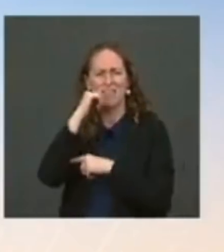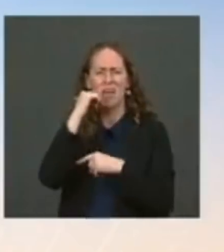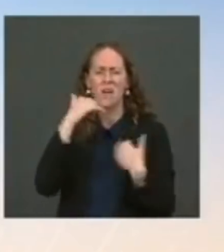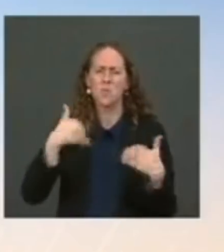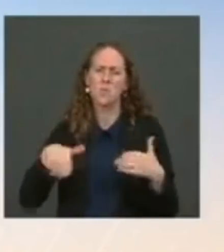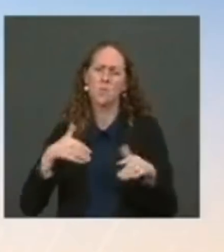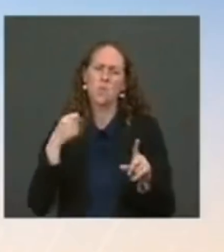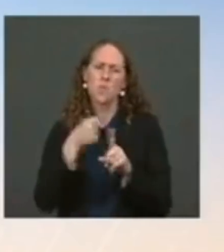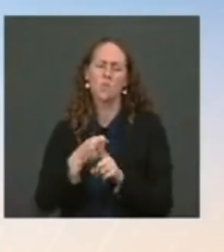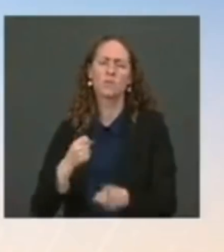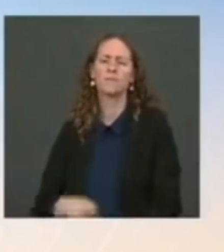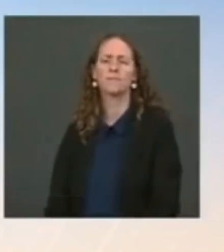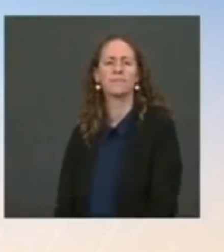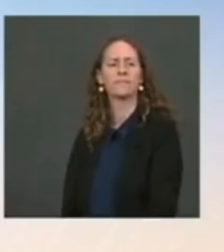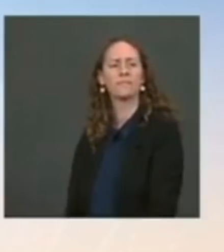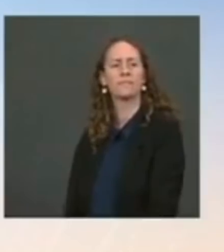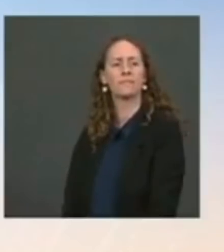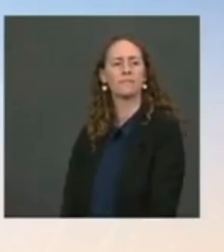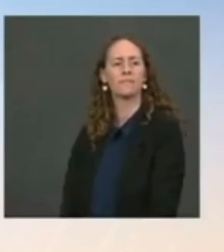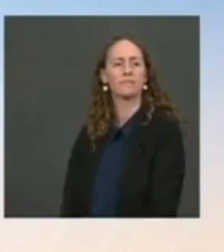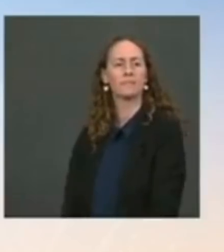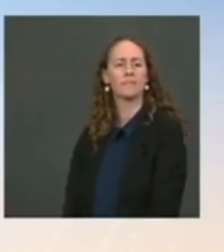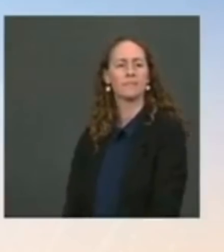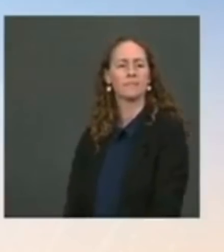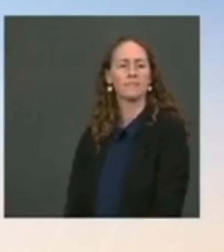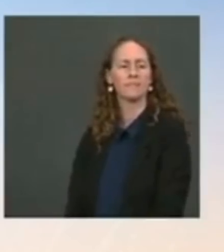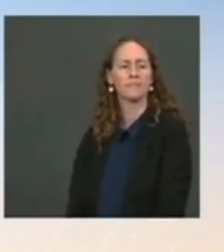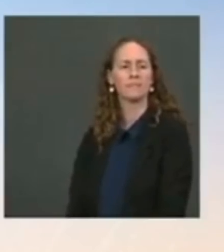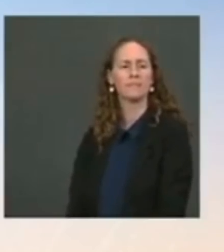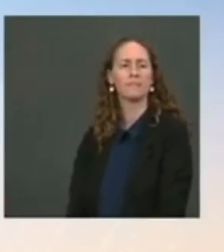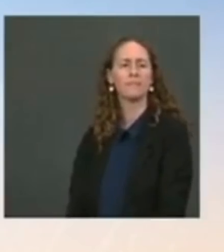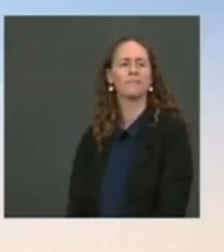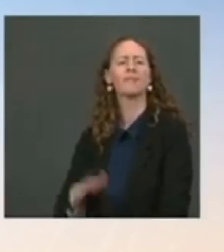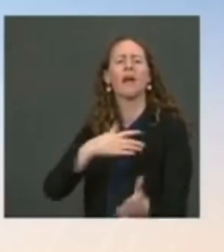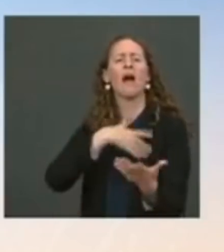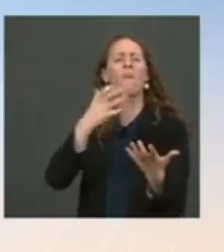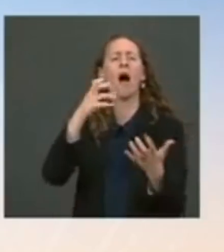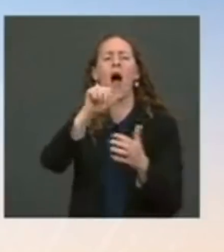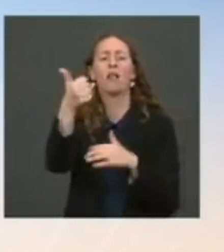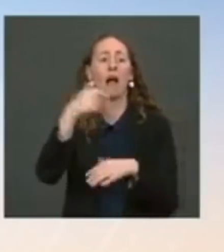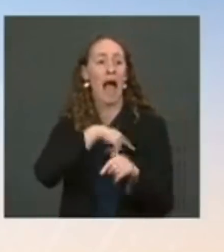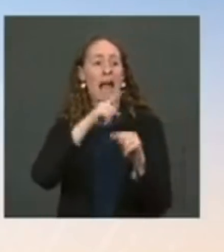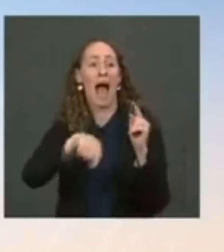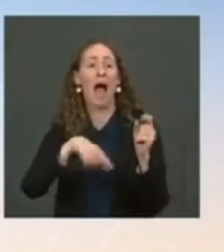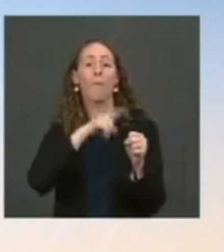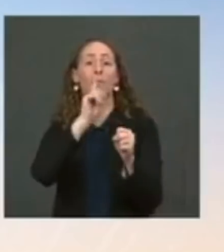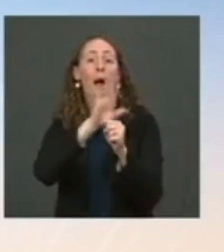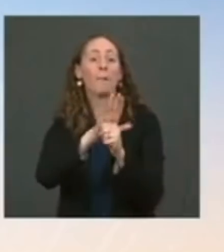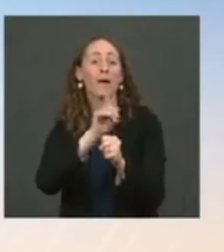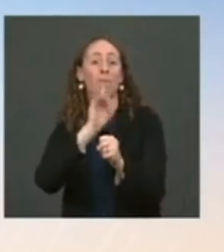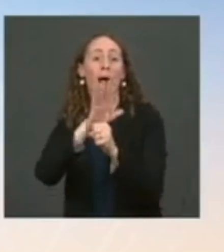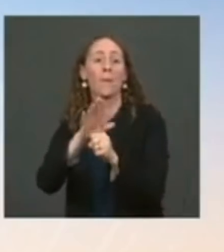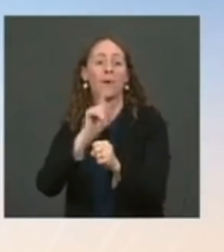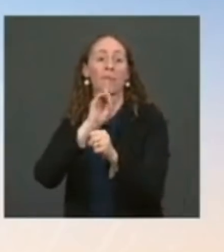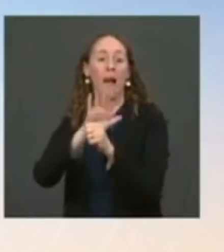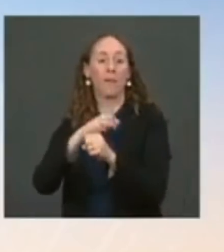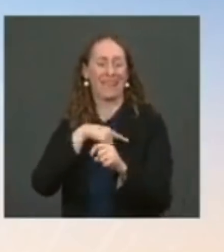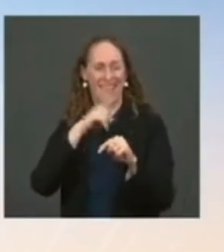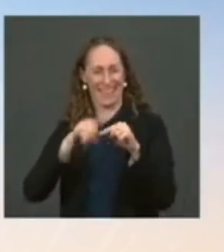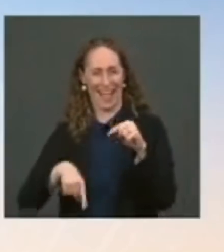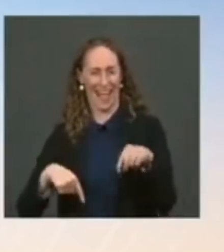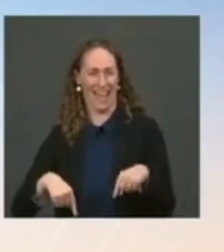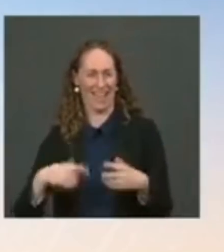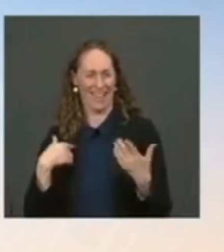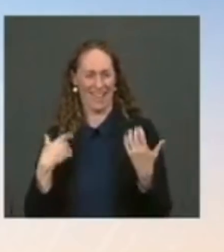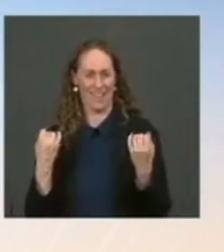also, in response to an earlier question, you know, we can't overpromise here, and I'm not going to do that from here because there are a lot of issues in the global